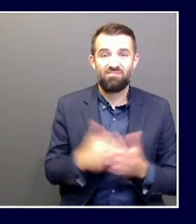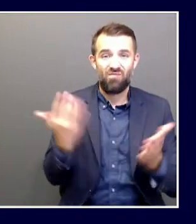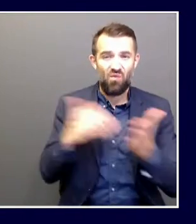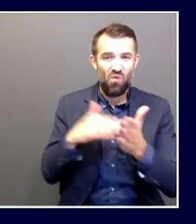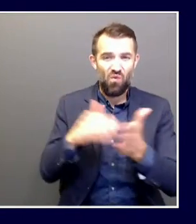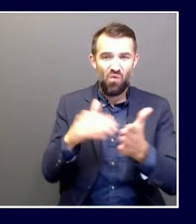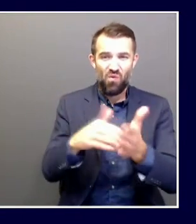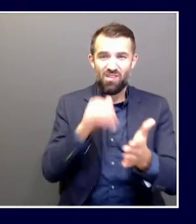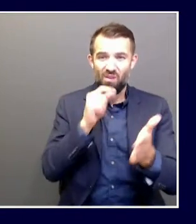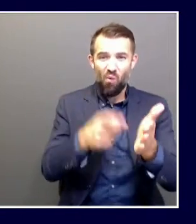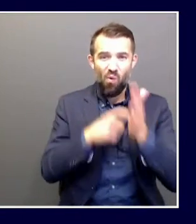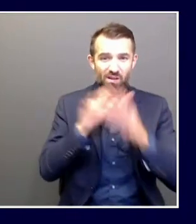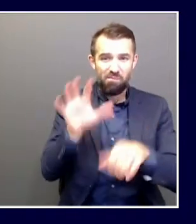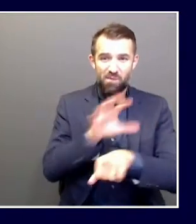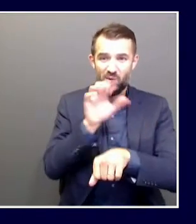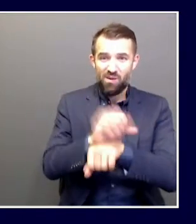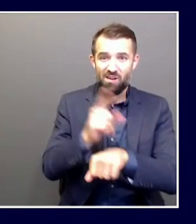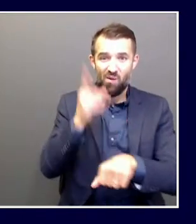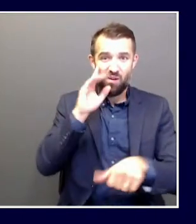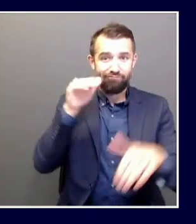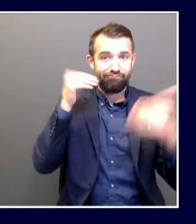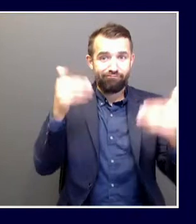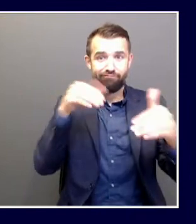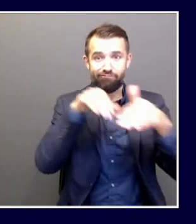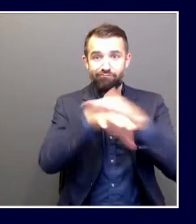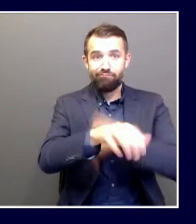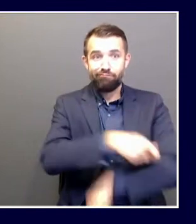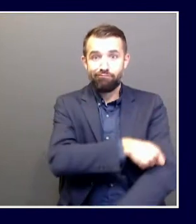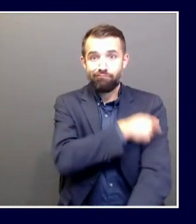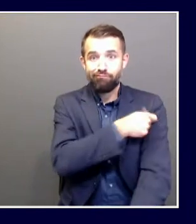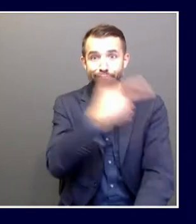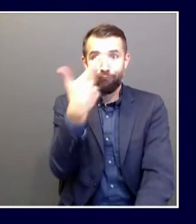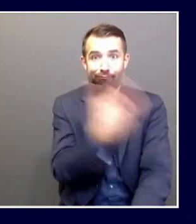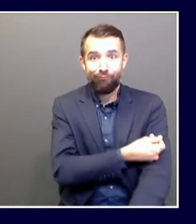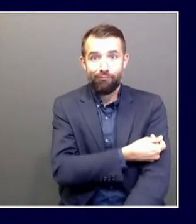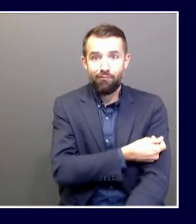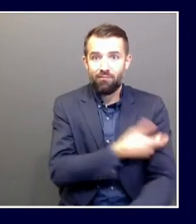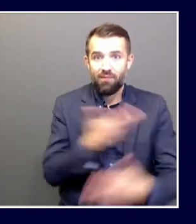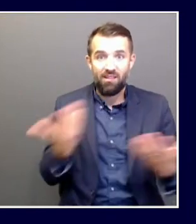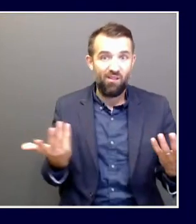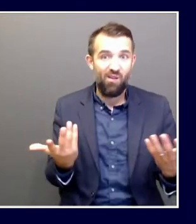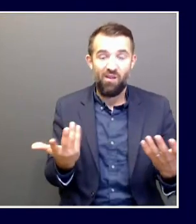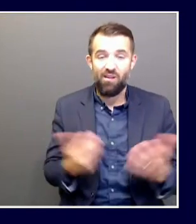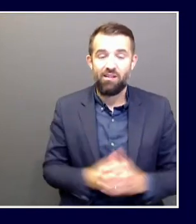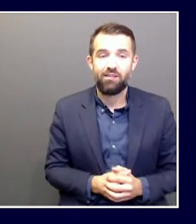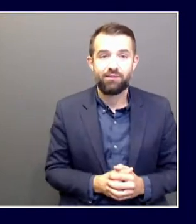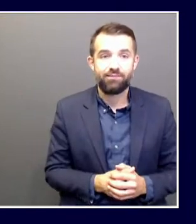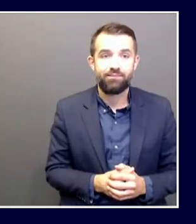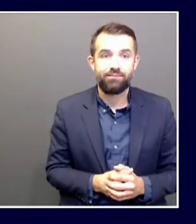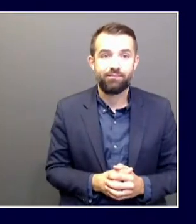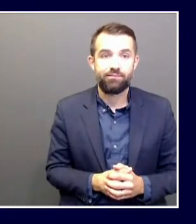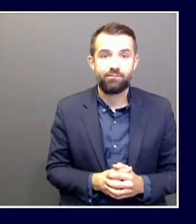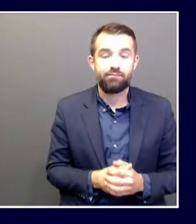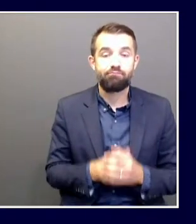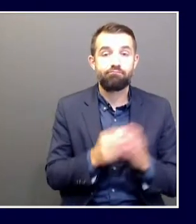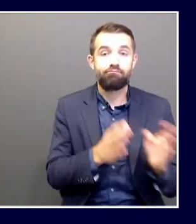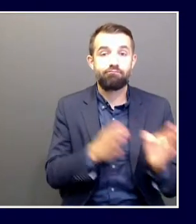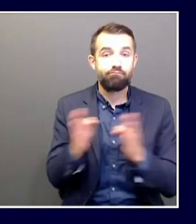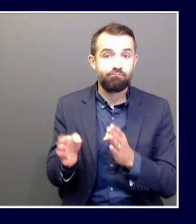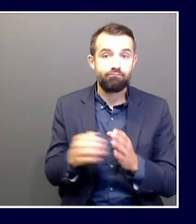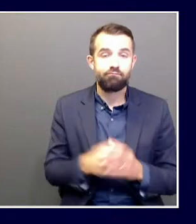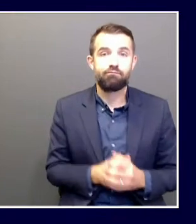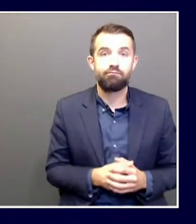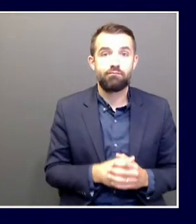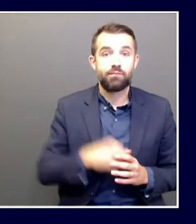now. I want to look forward just a little bit to preview a couple of things at the federal level that might be coming our